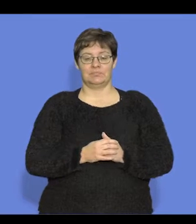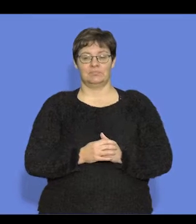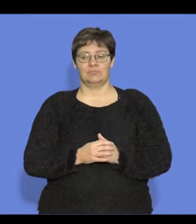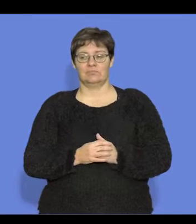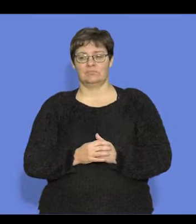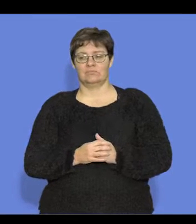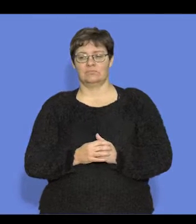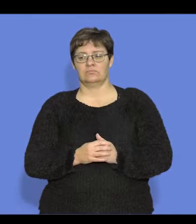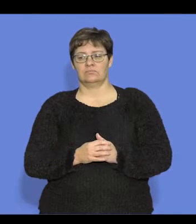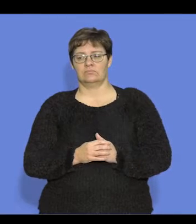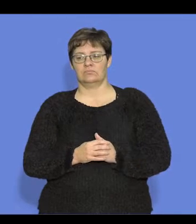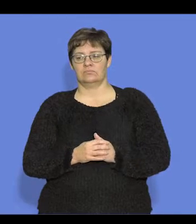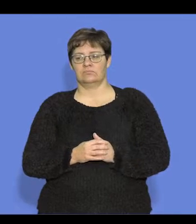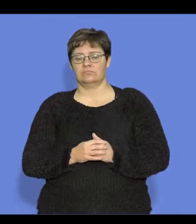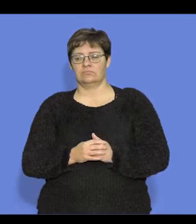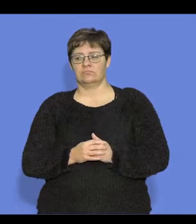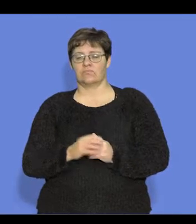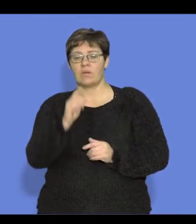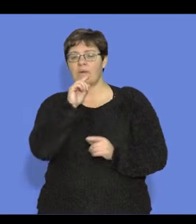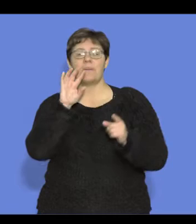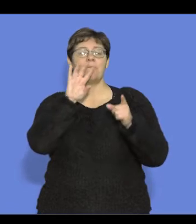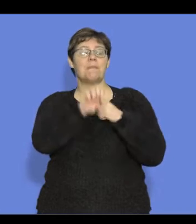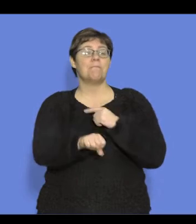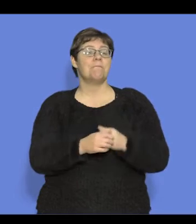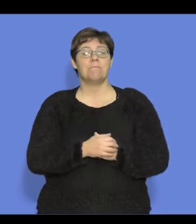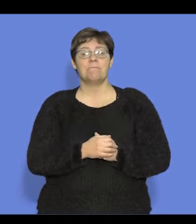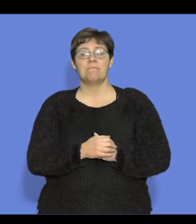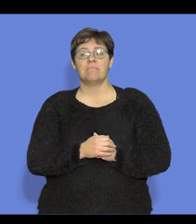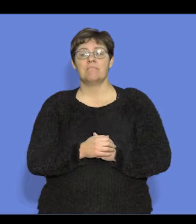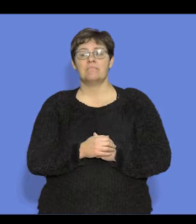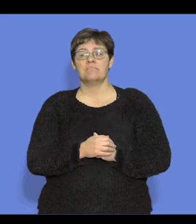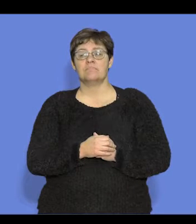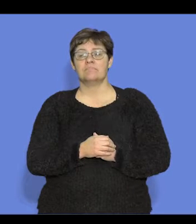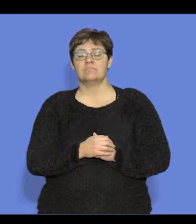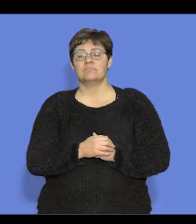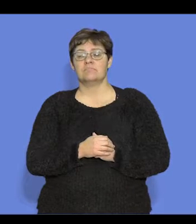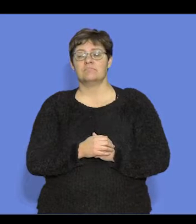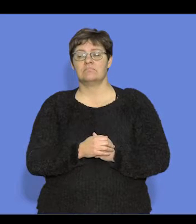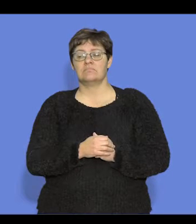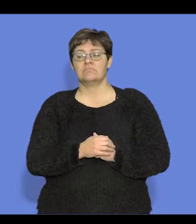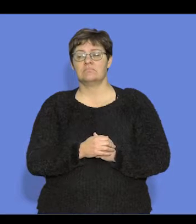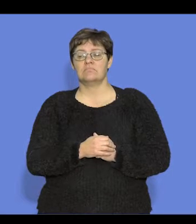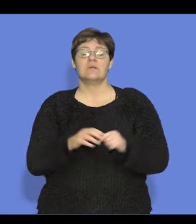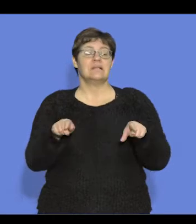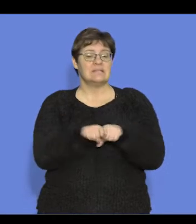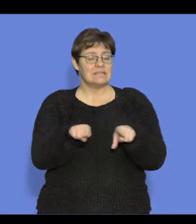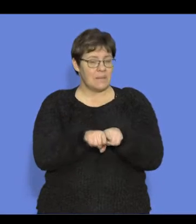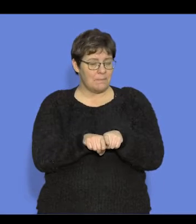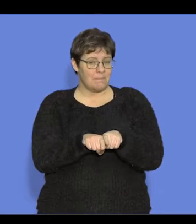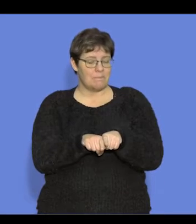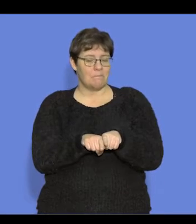But what have we discovered about osmosis? Same as with diffusion,